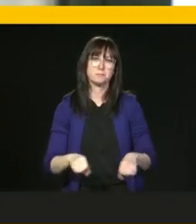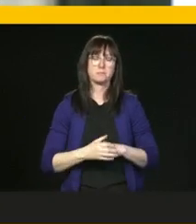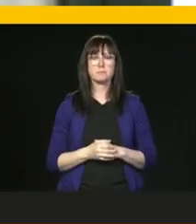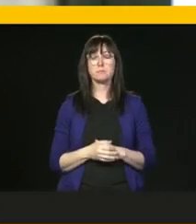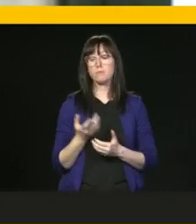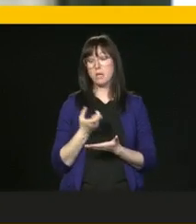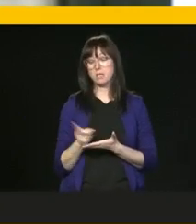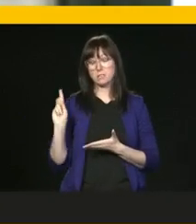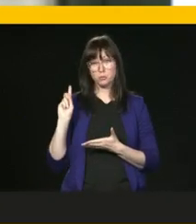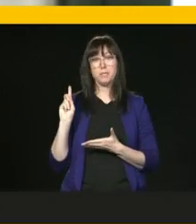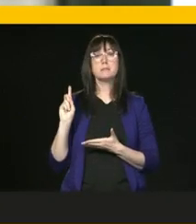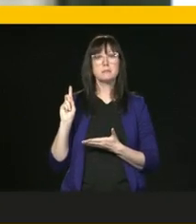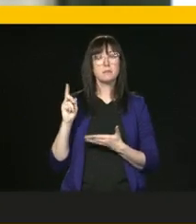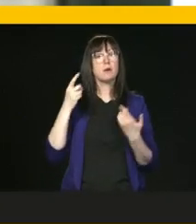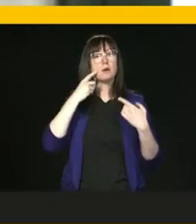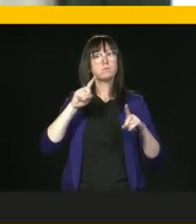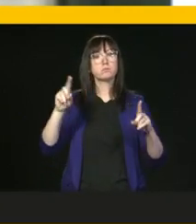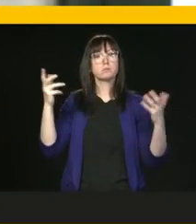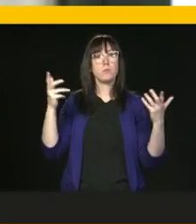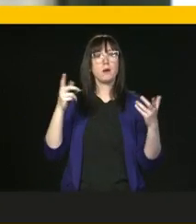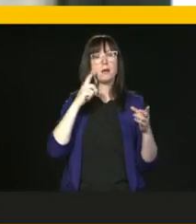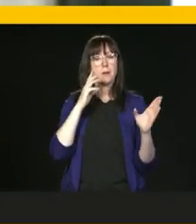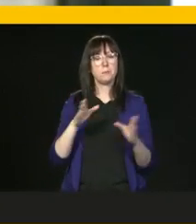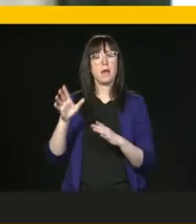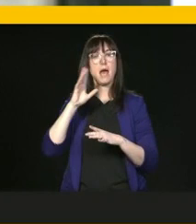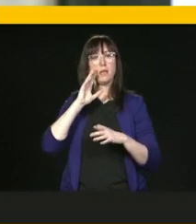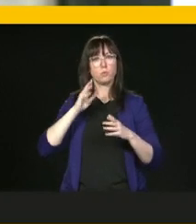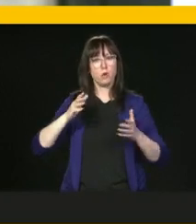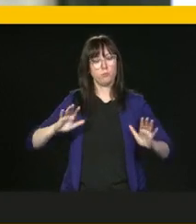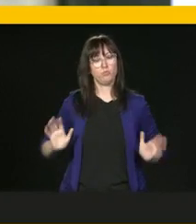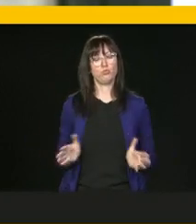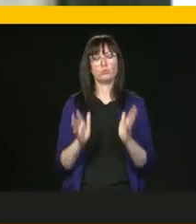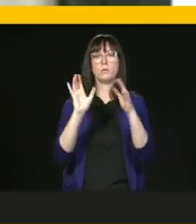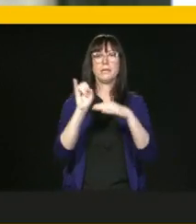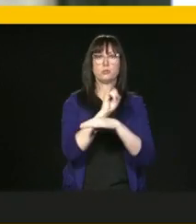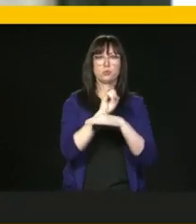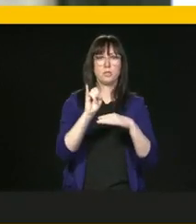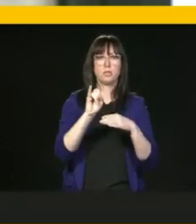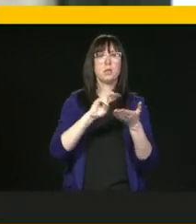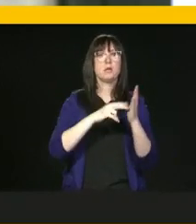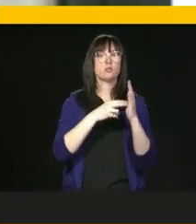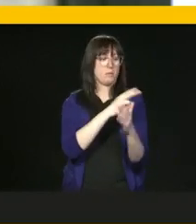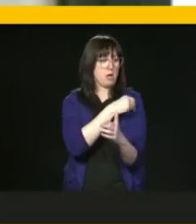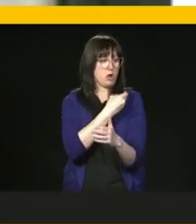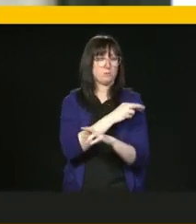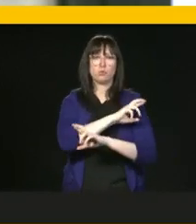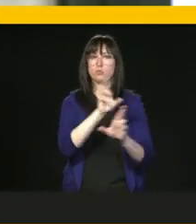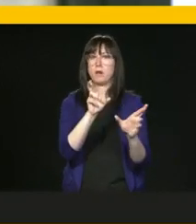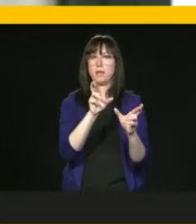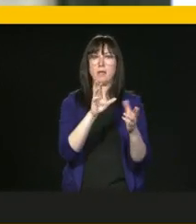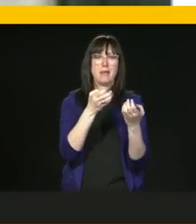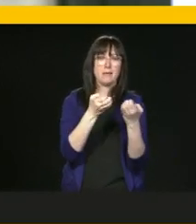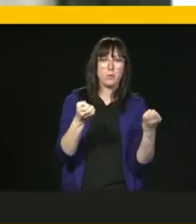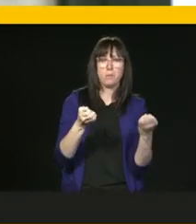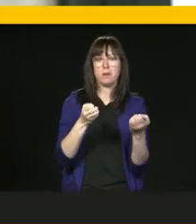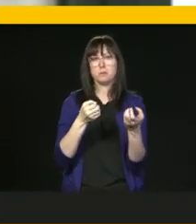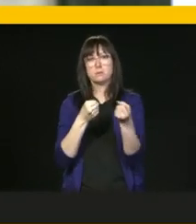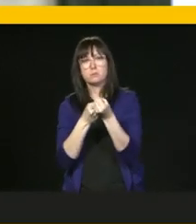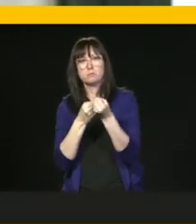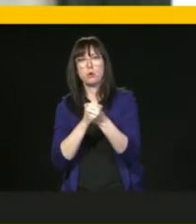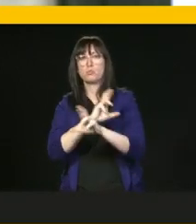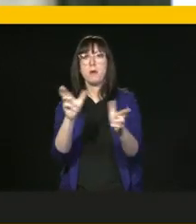Last week, we also announced a plan to mobilize industry so our hospitals have the medical support and equipment they